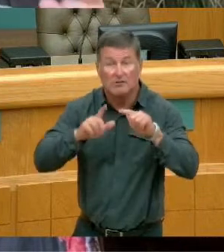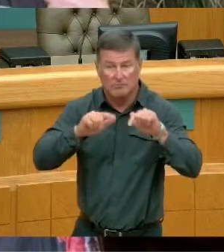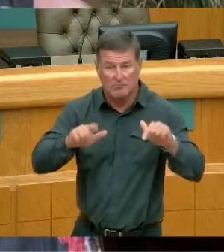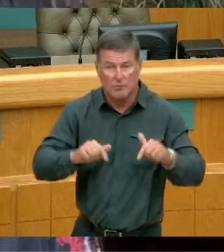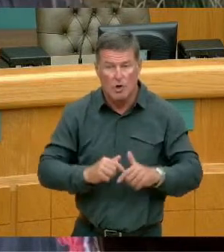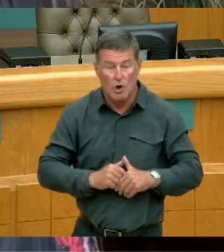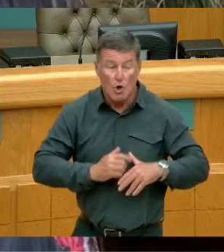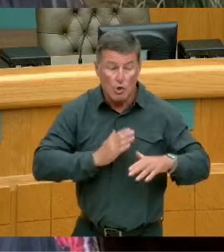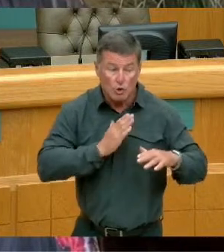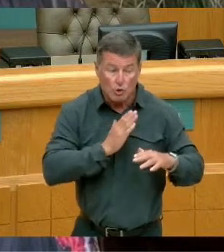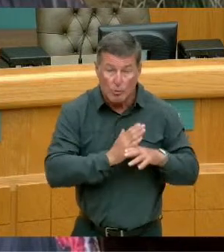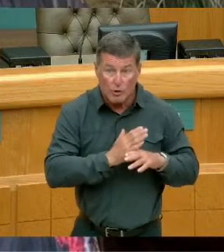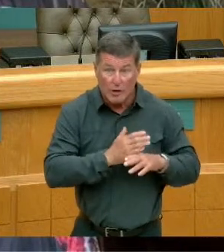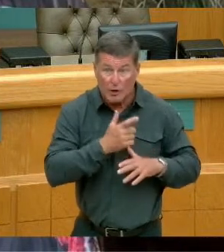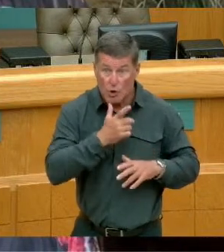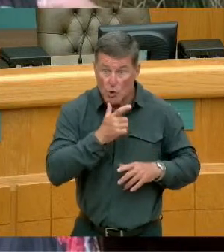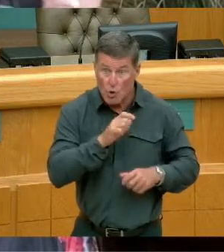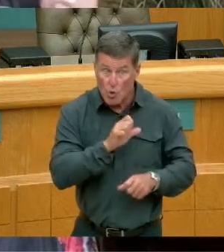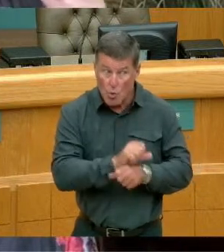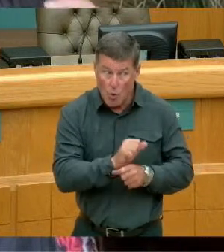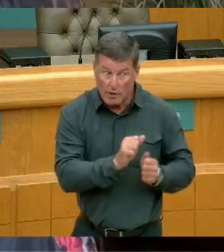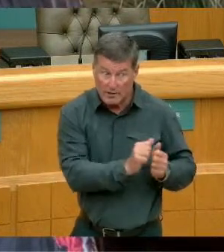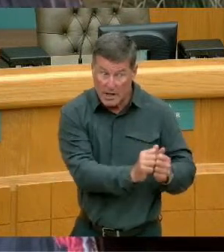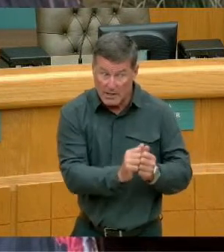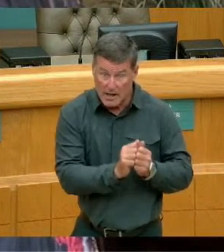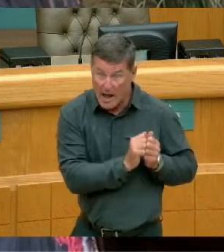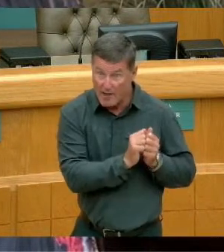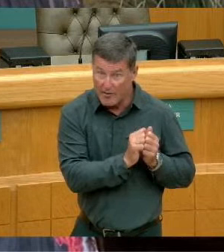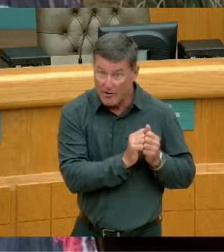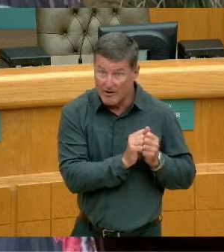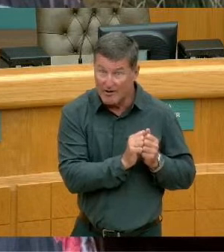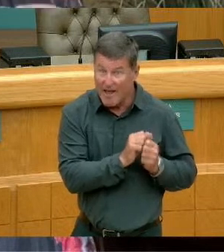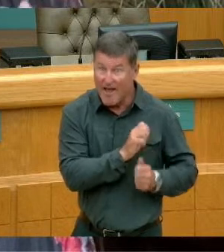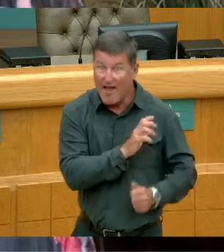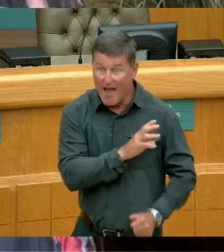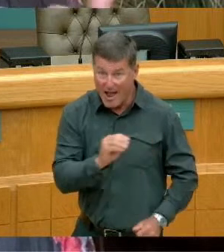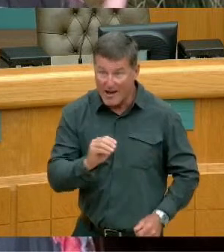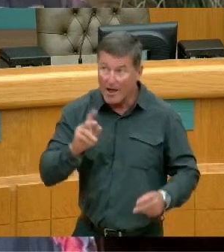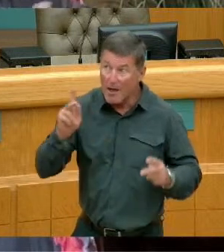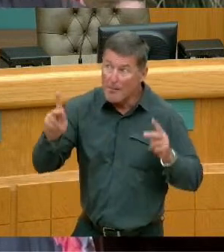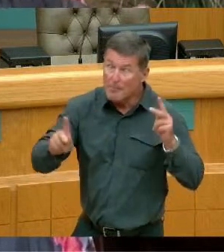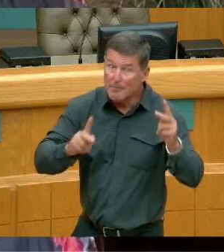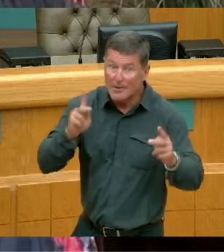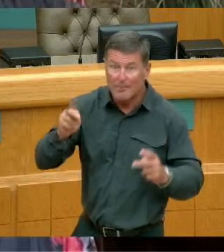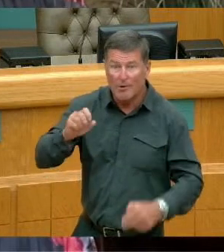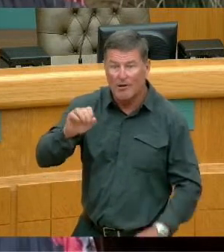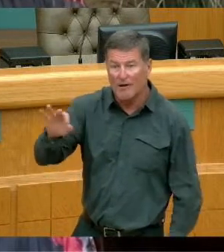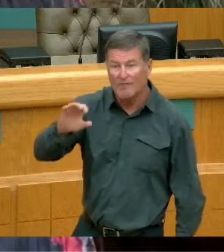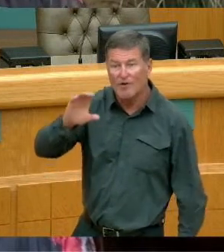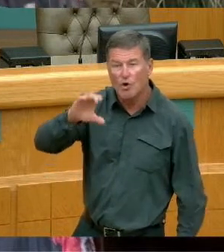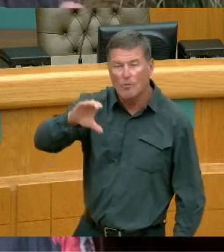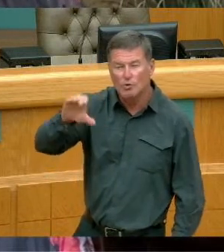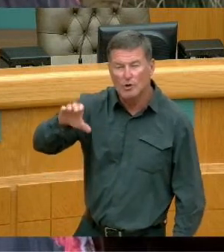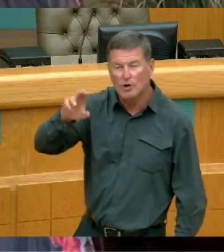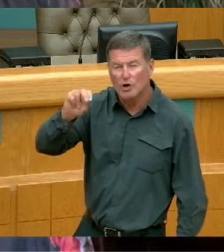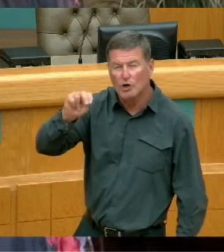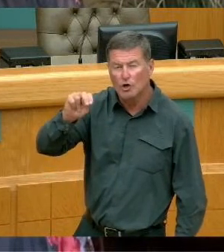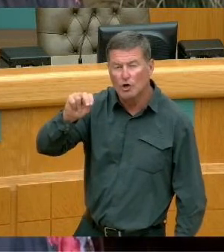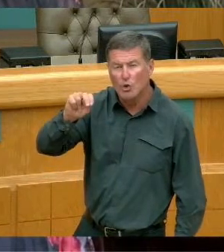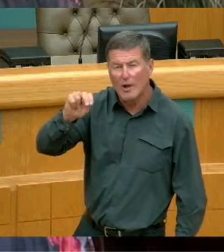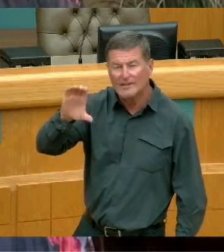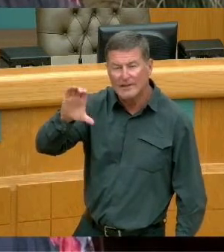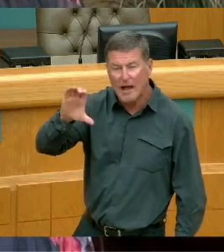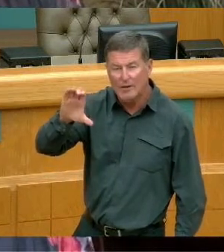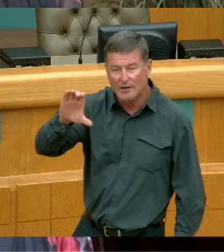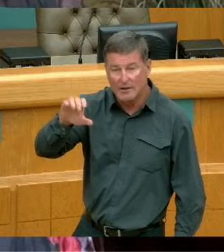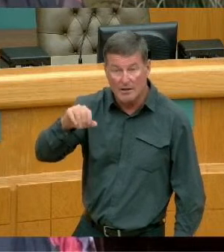the citizens of Nueces County. So you have to wear your mask. If the job,